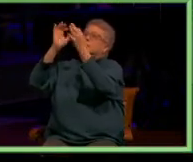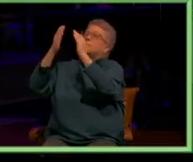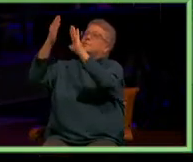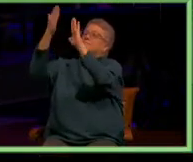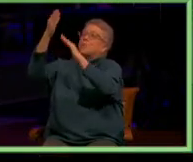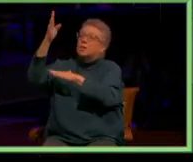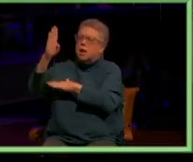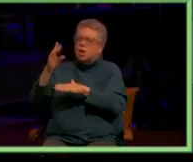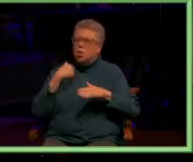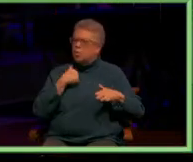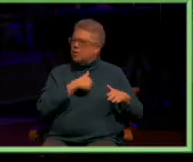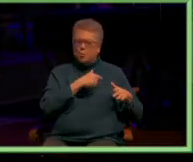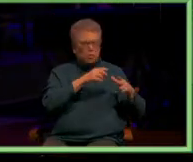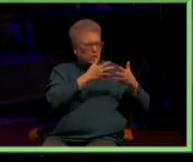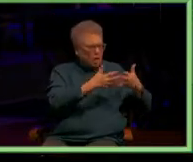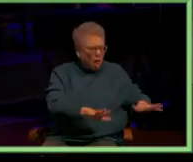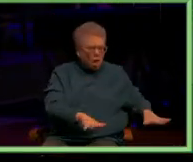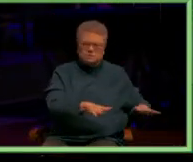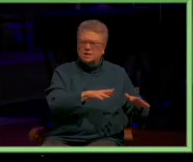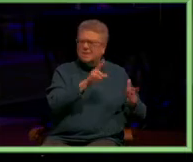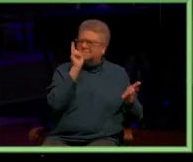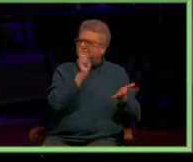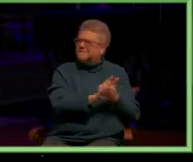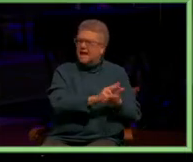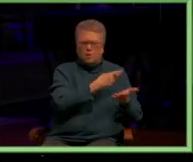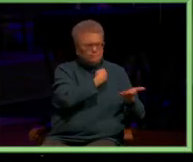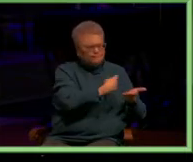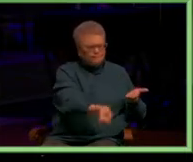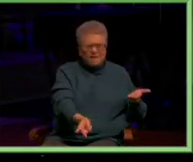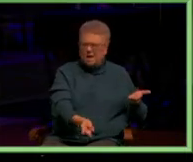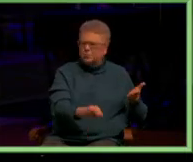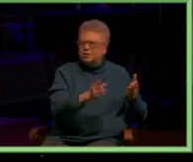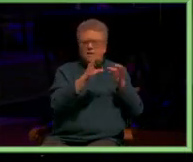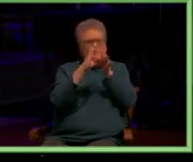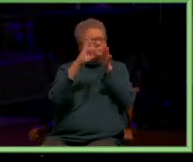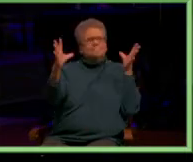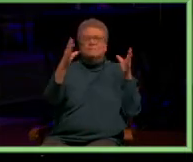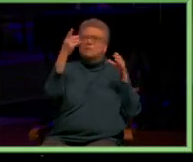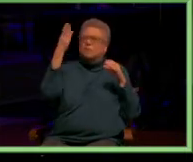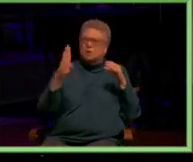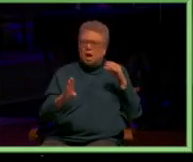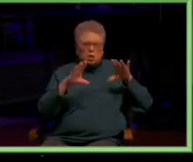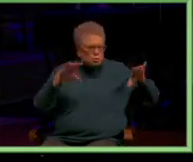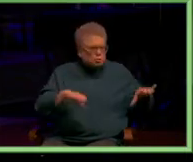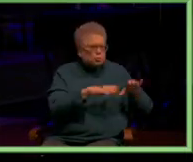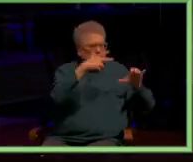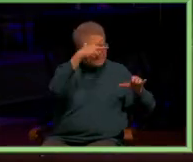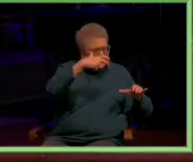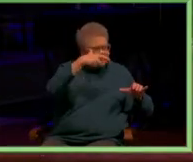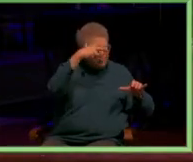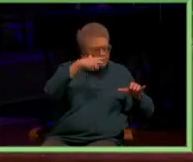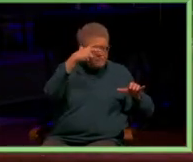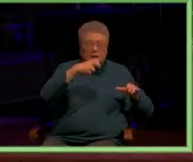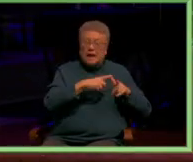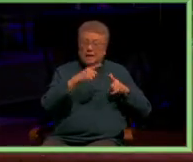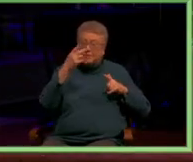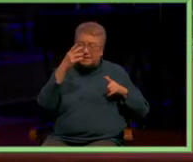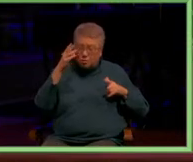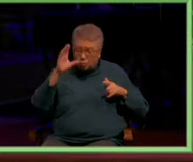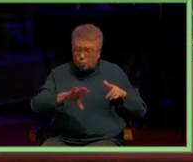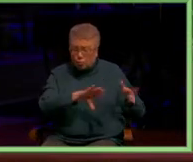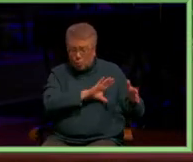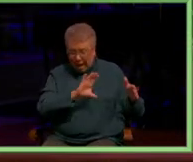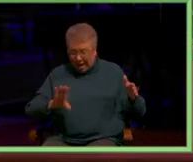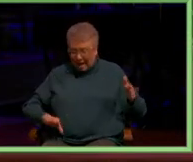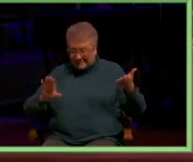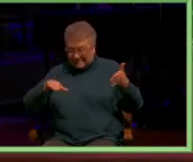were separated. We were losing the battle. We had no hope. We were hostile in mind, doing evil deeds, and Christ came and died for us. And notice now what it says